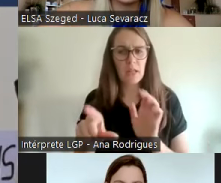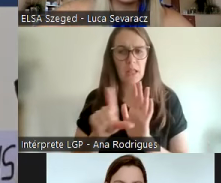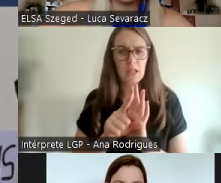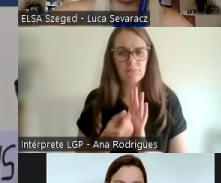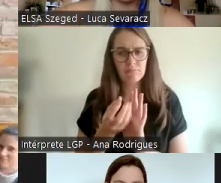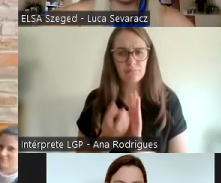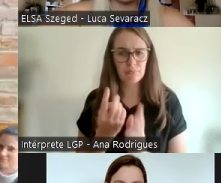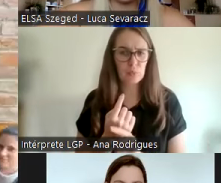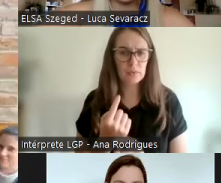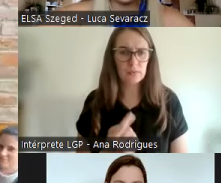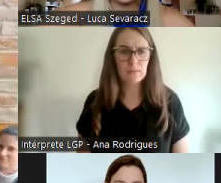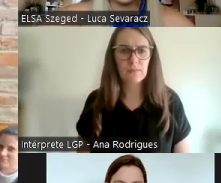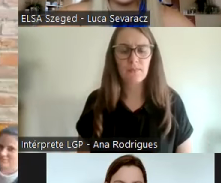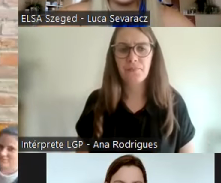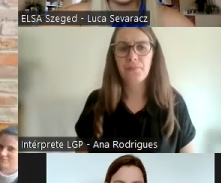profession.